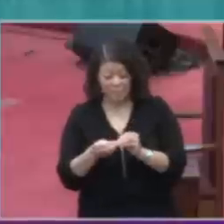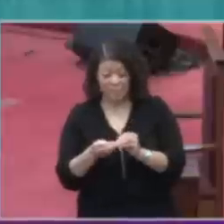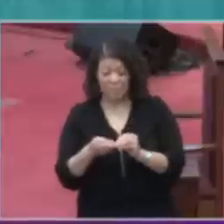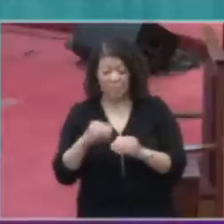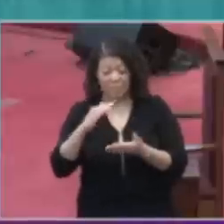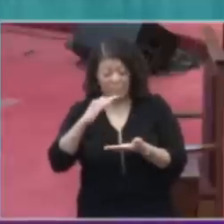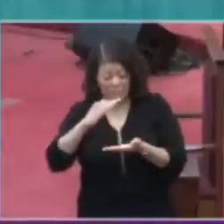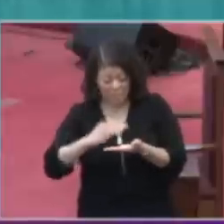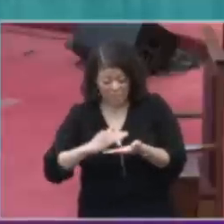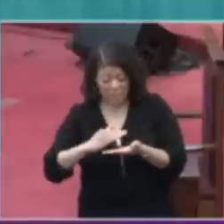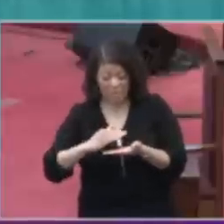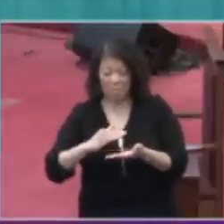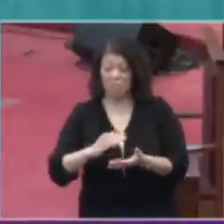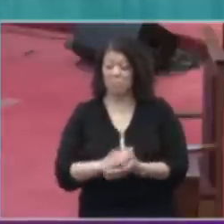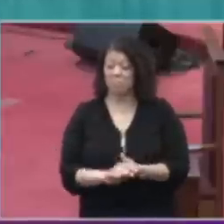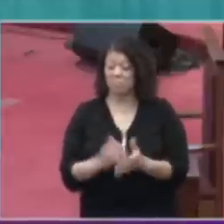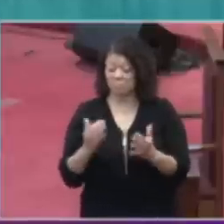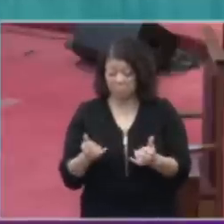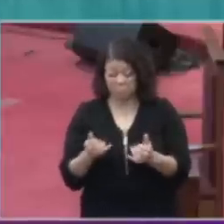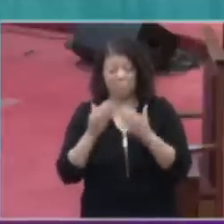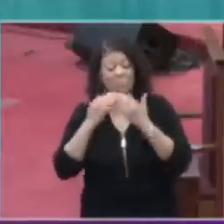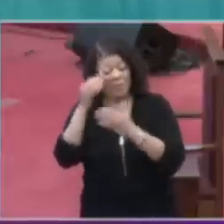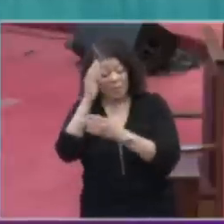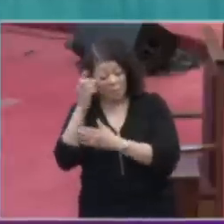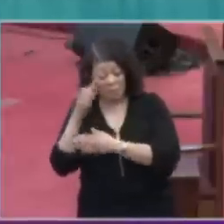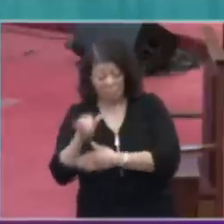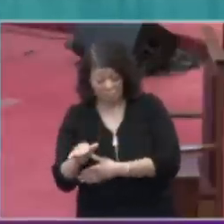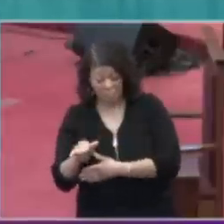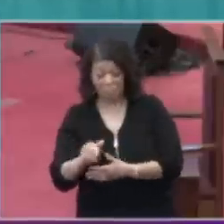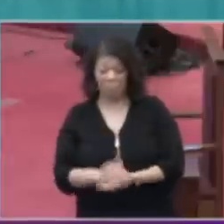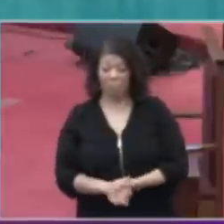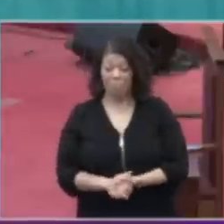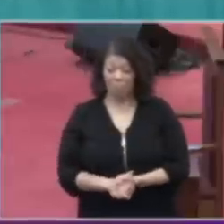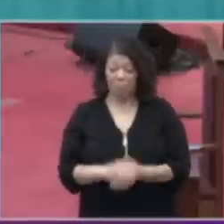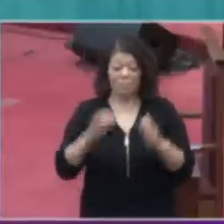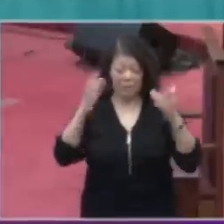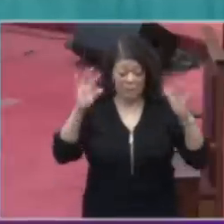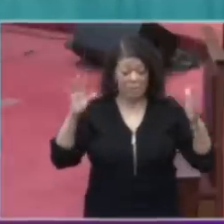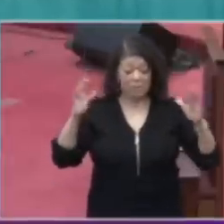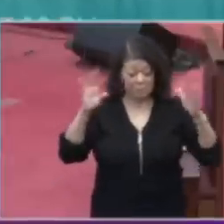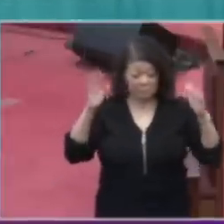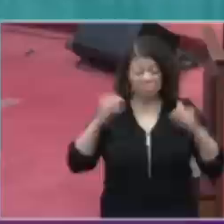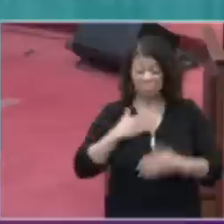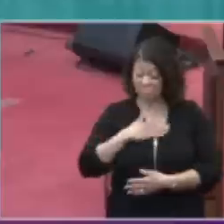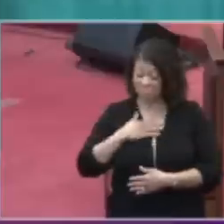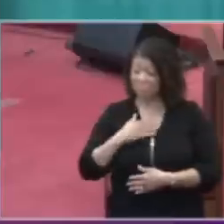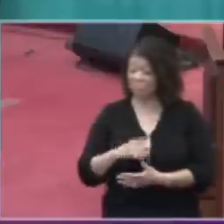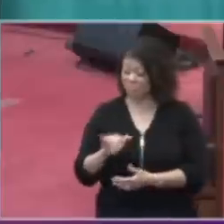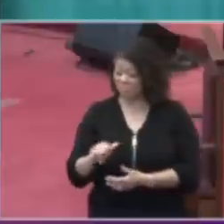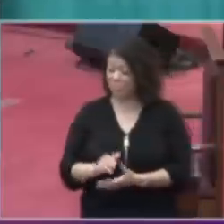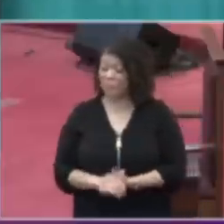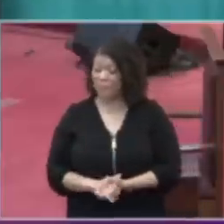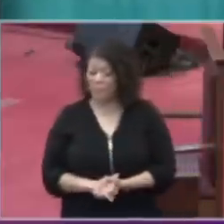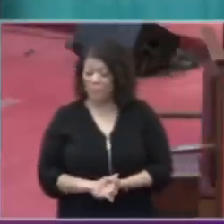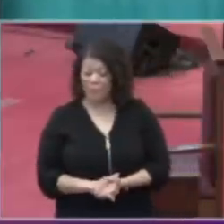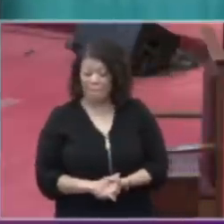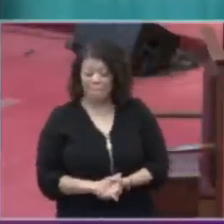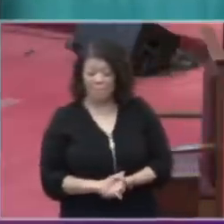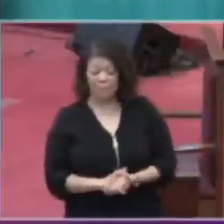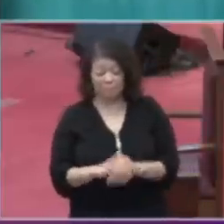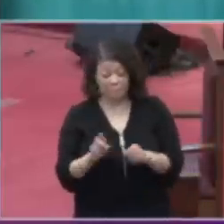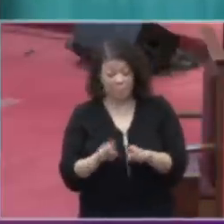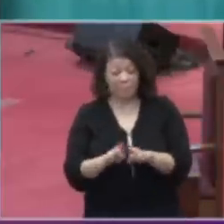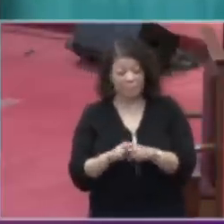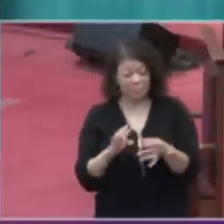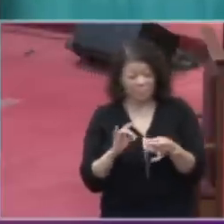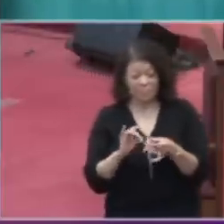down, and we thank God for that, right? We appreciate that. She also finished her text